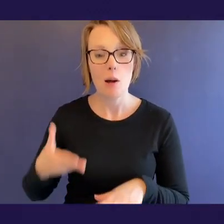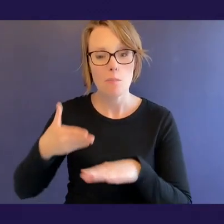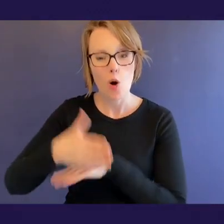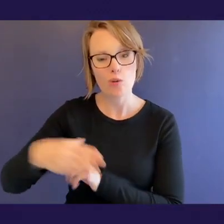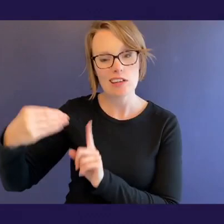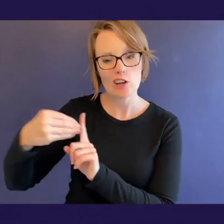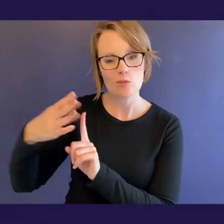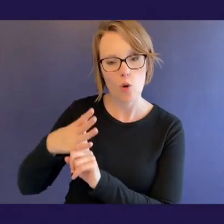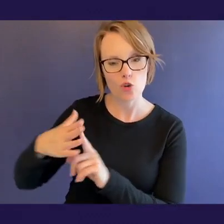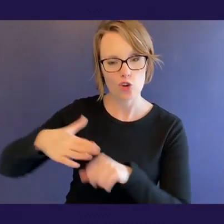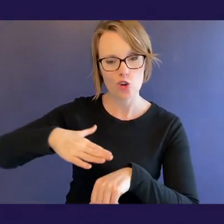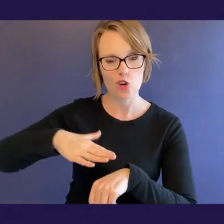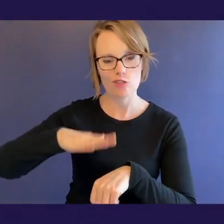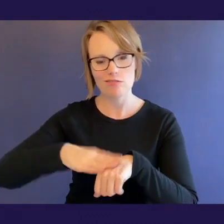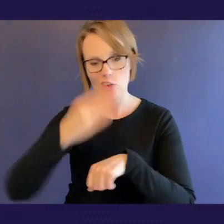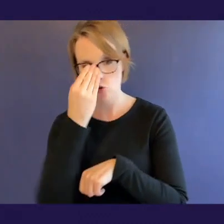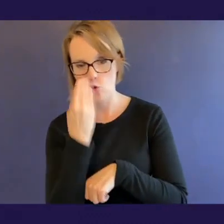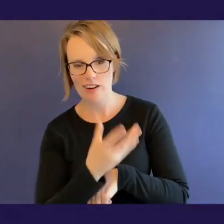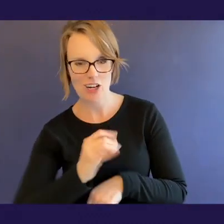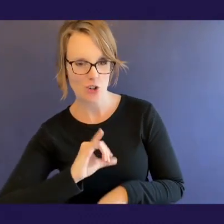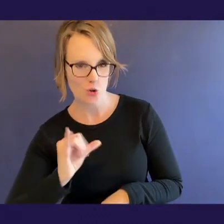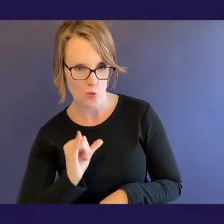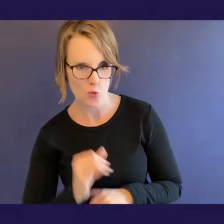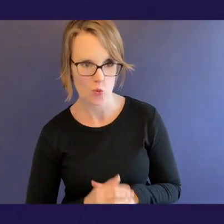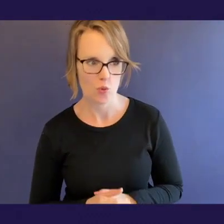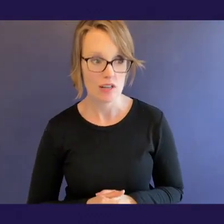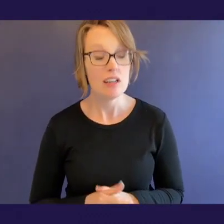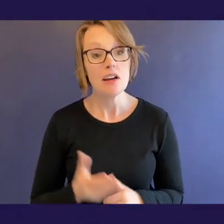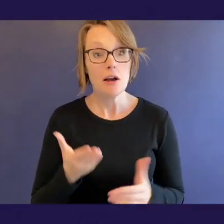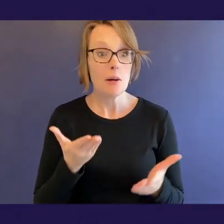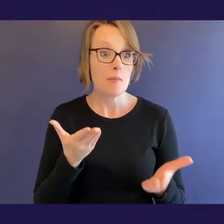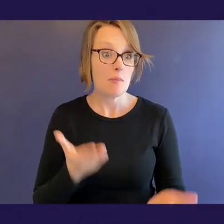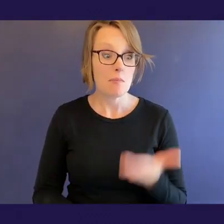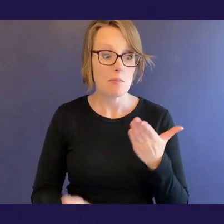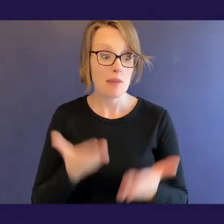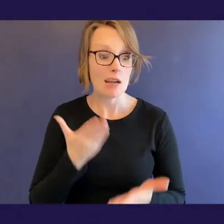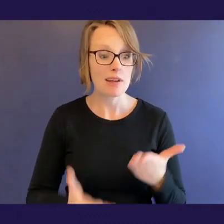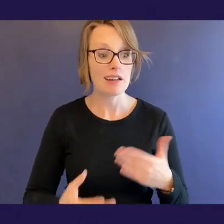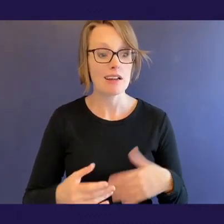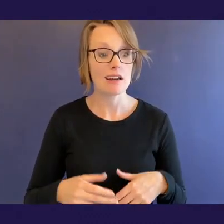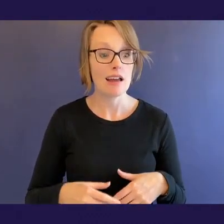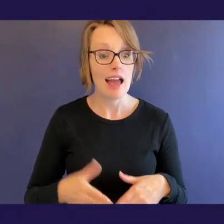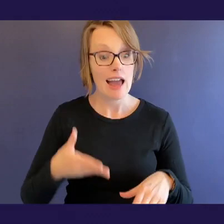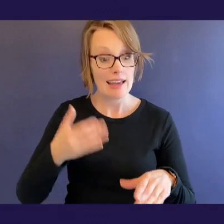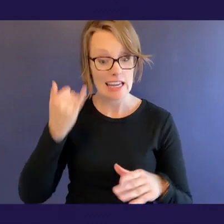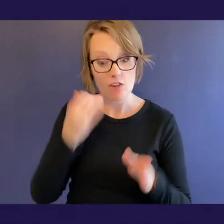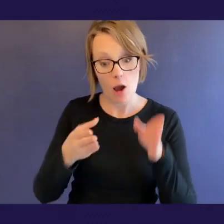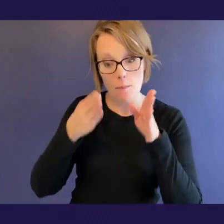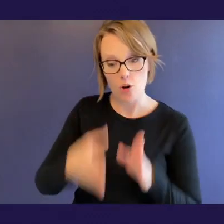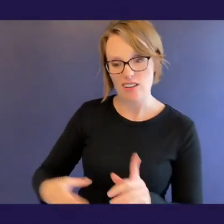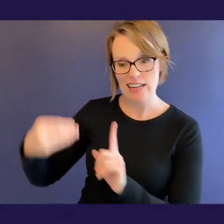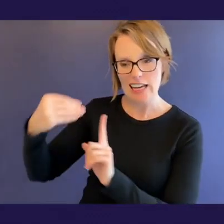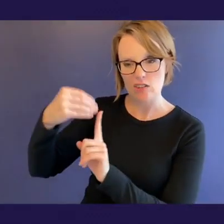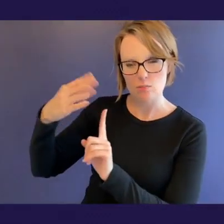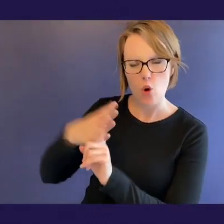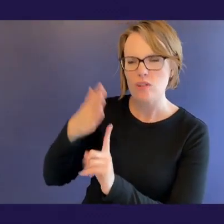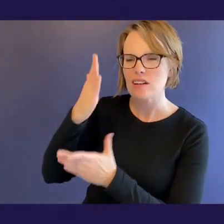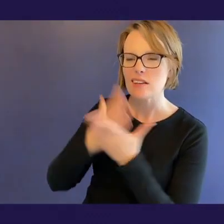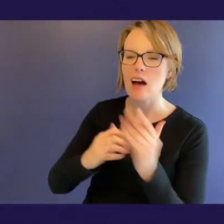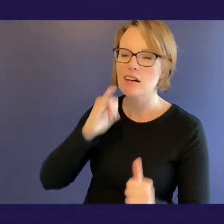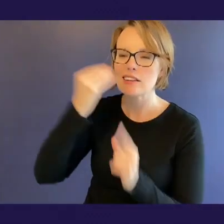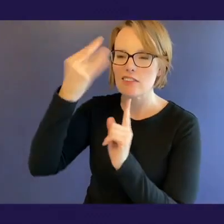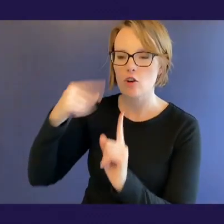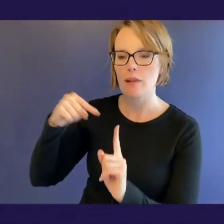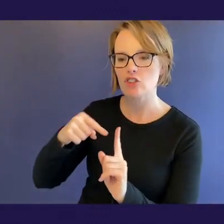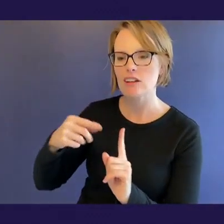basically a kind of tip that you've been exposed to misinformation after it's happened, and to